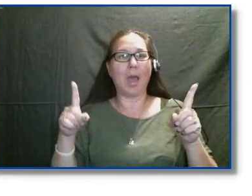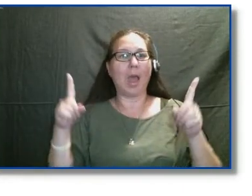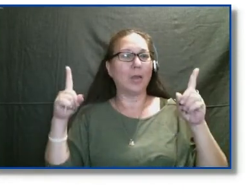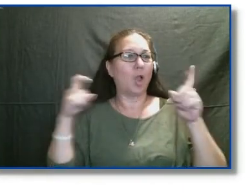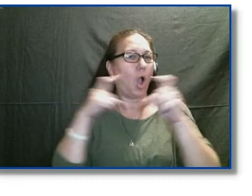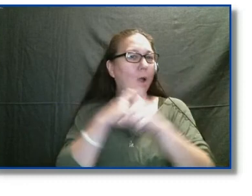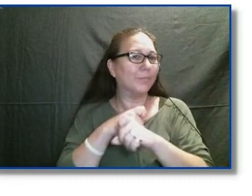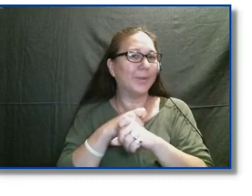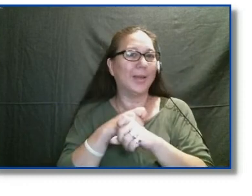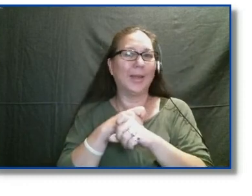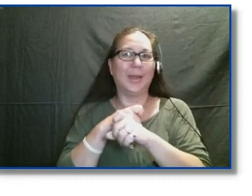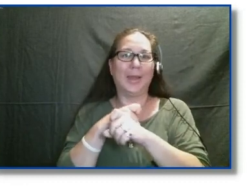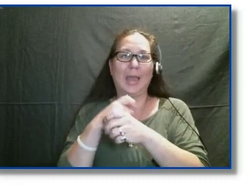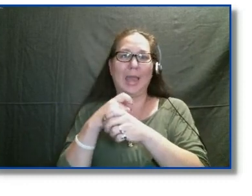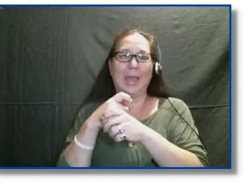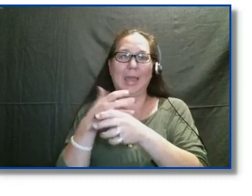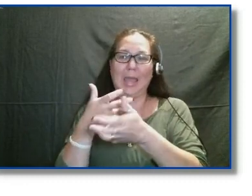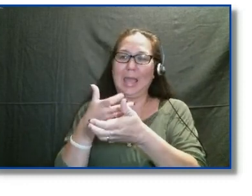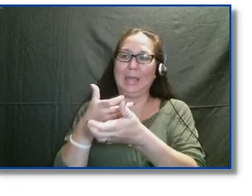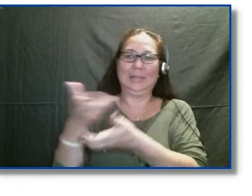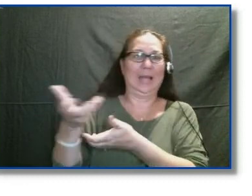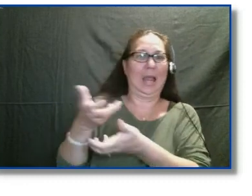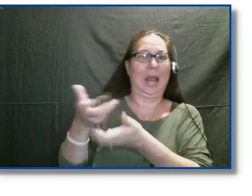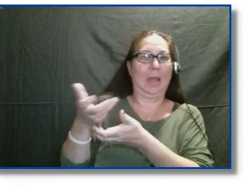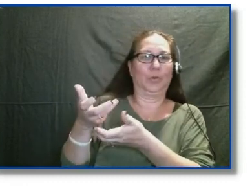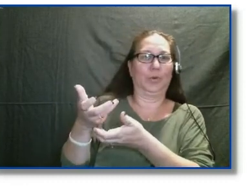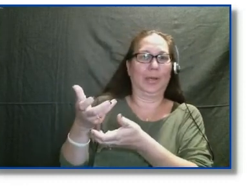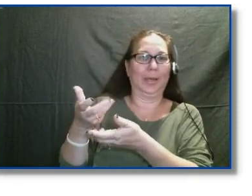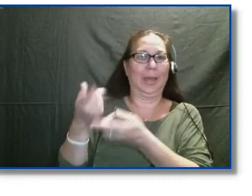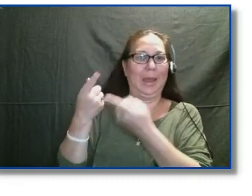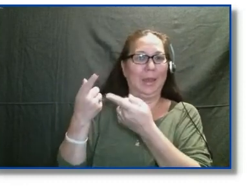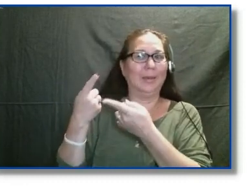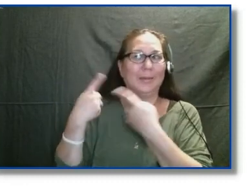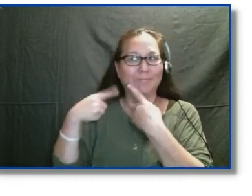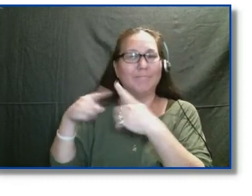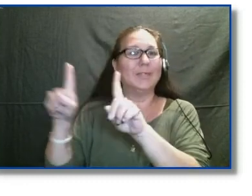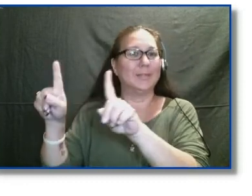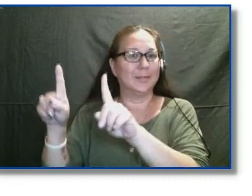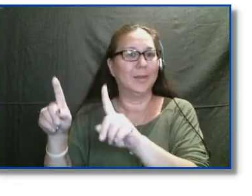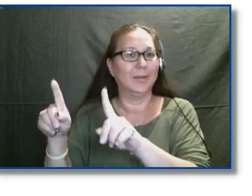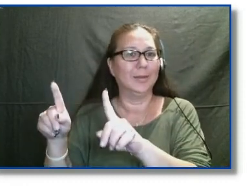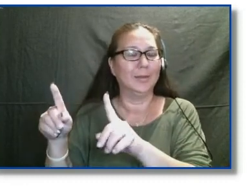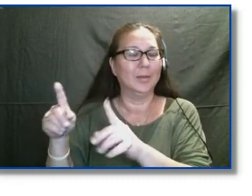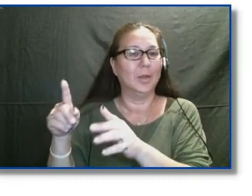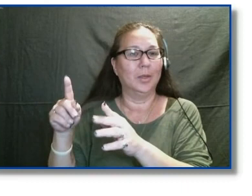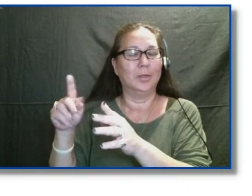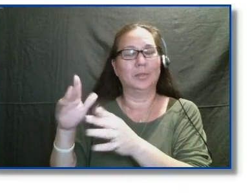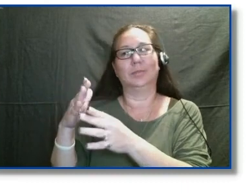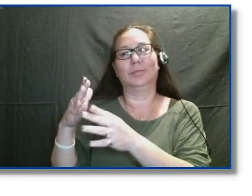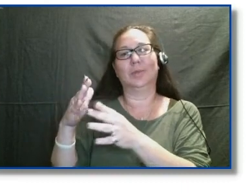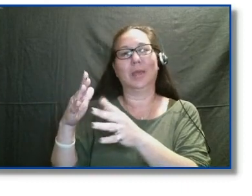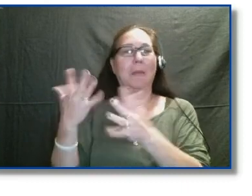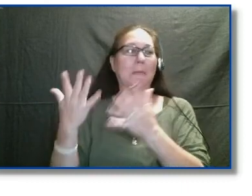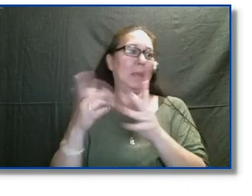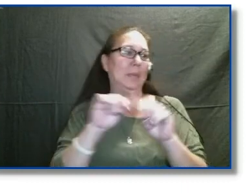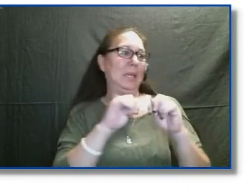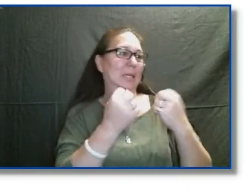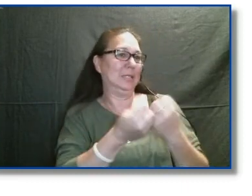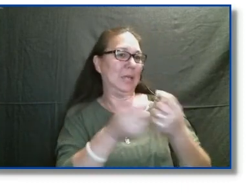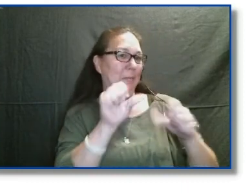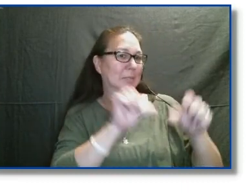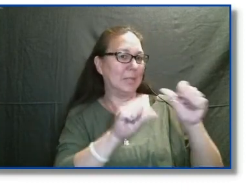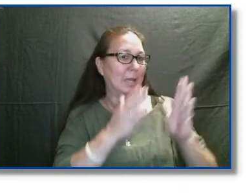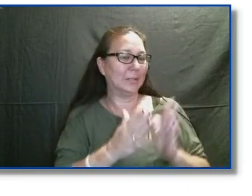efforts. Just like today, Nobel Prizes are given more and more often to teams of scientists or to 2 or